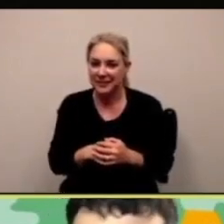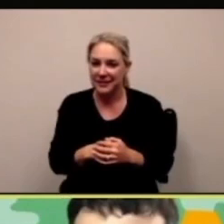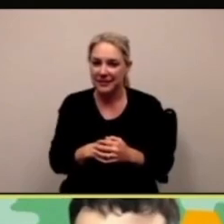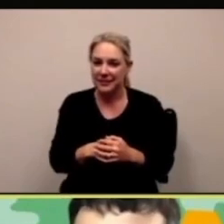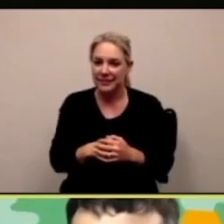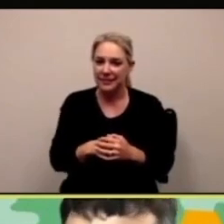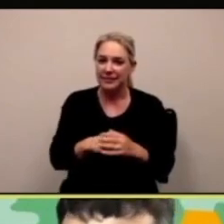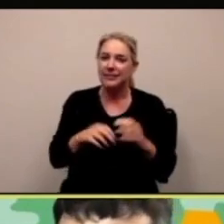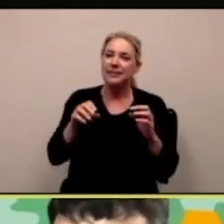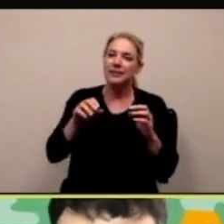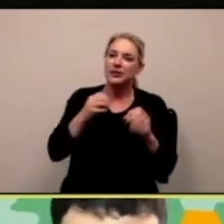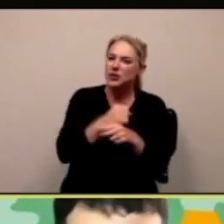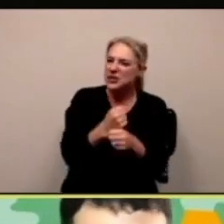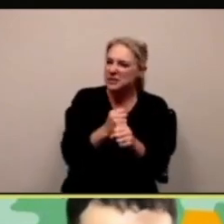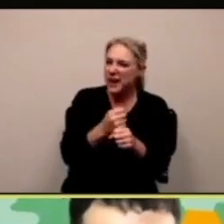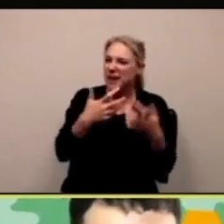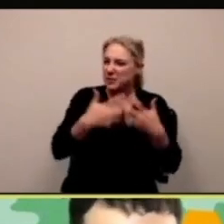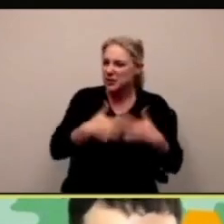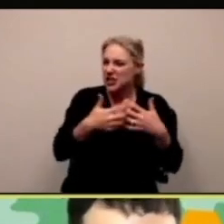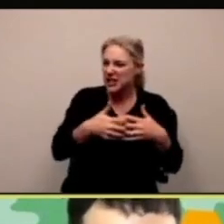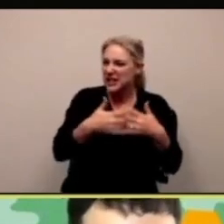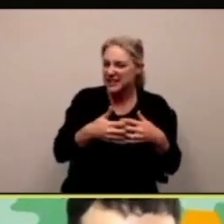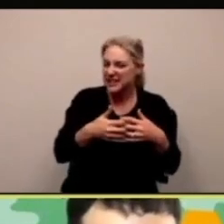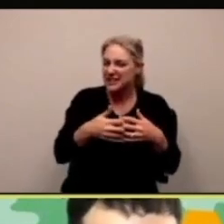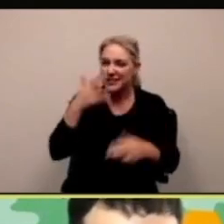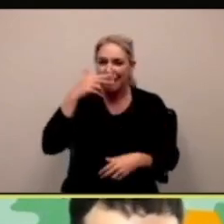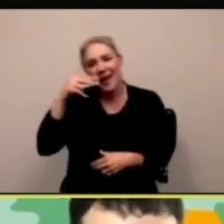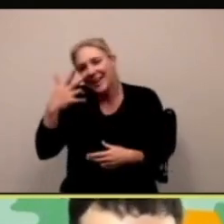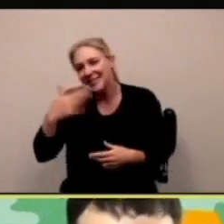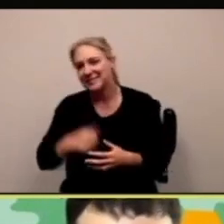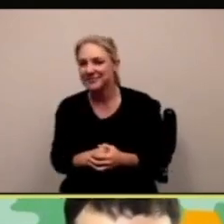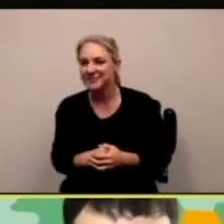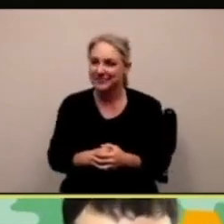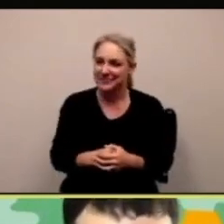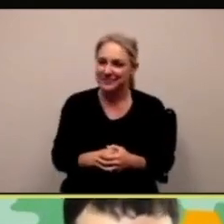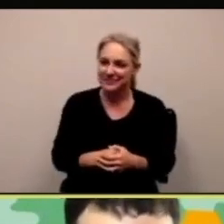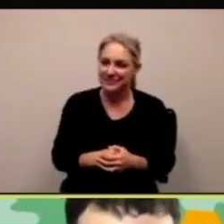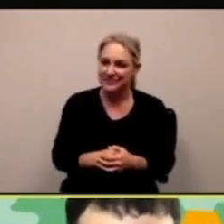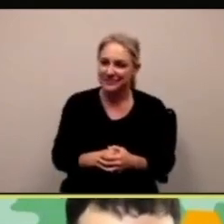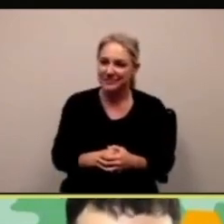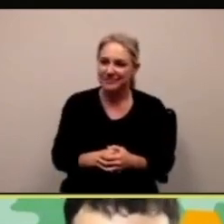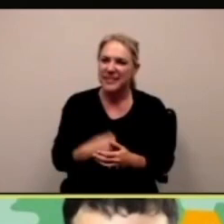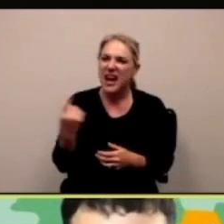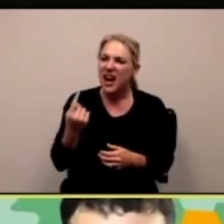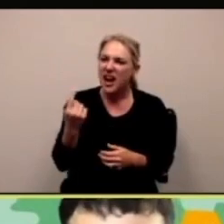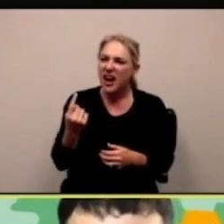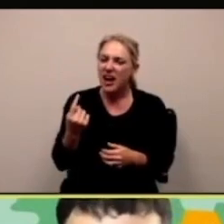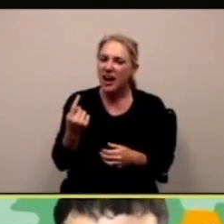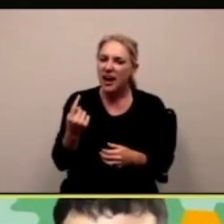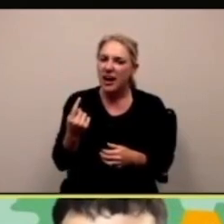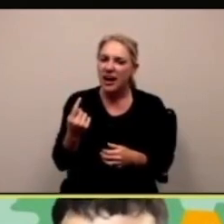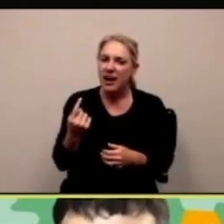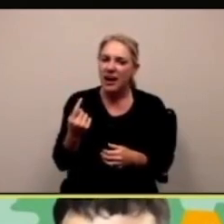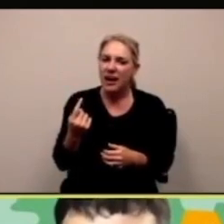So just making little machines is pretty fun. And then I was also thinking about